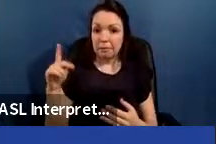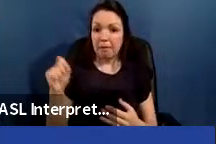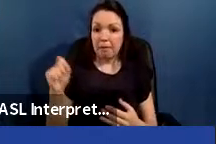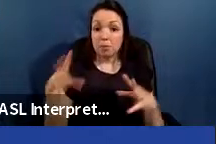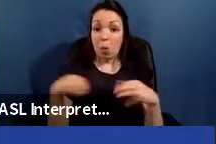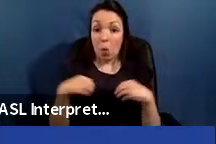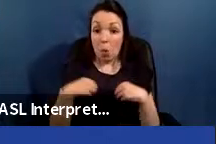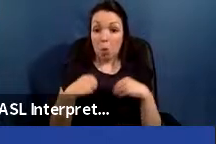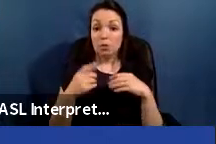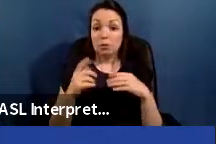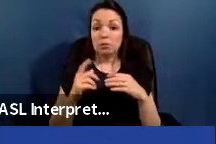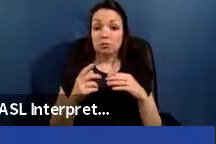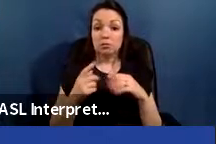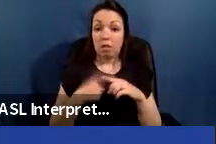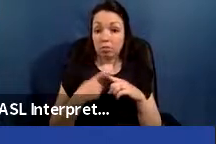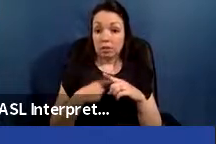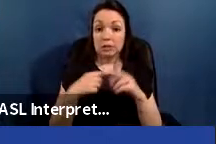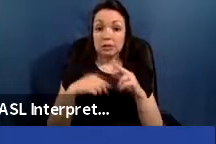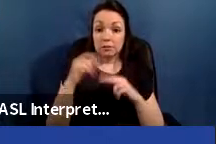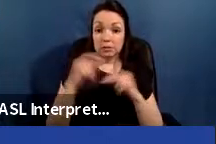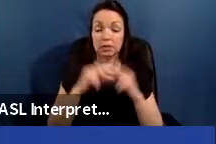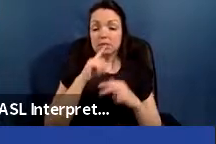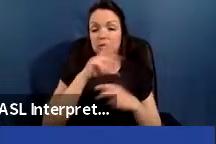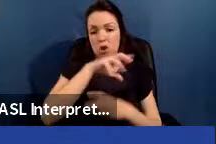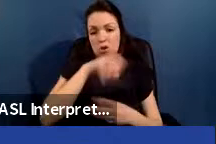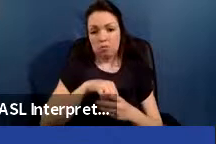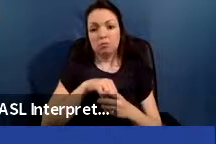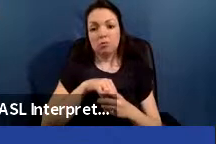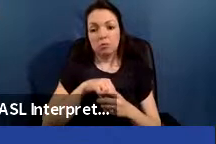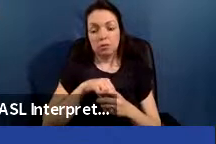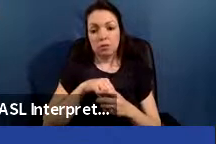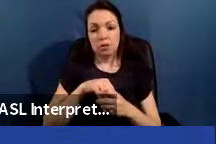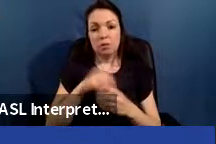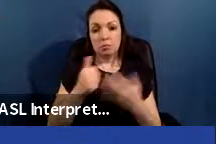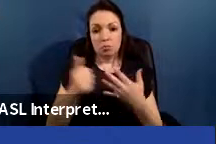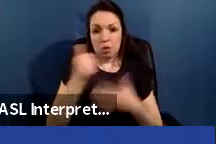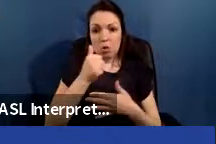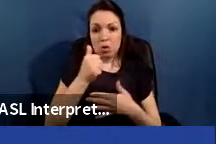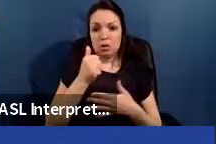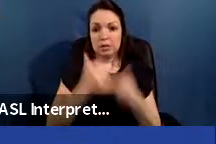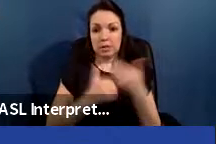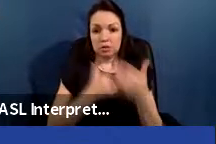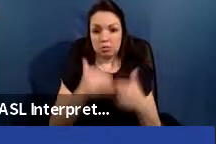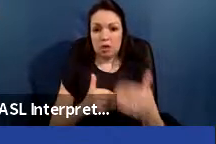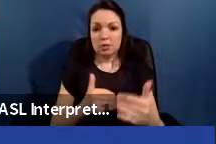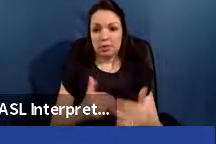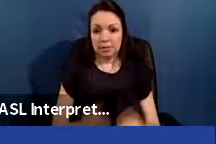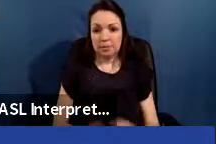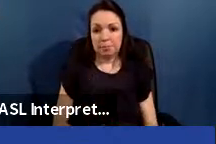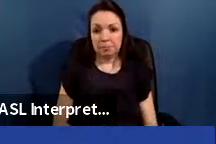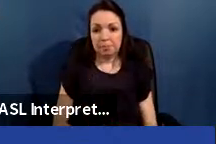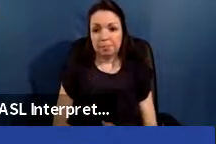and leased facilities are considered as part of an overall prioritization process.